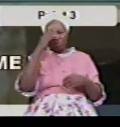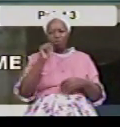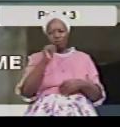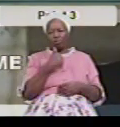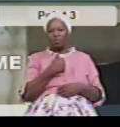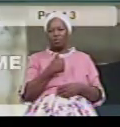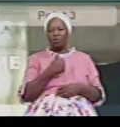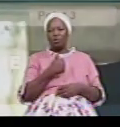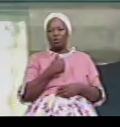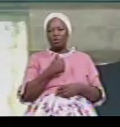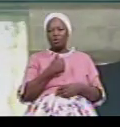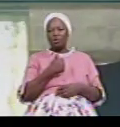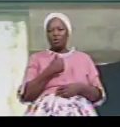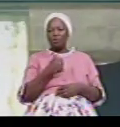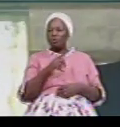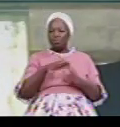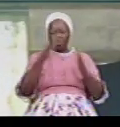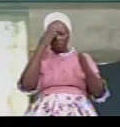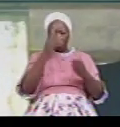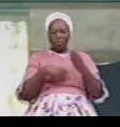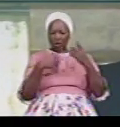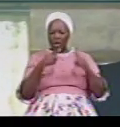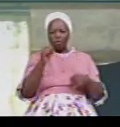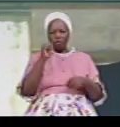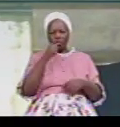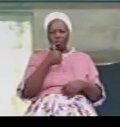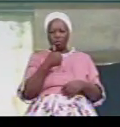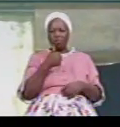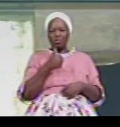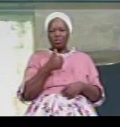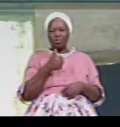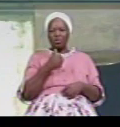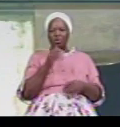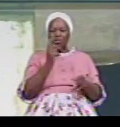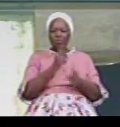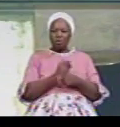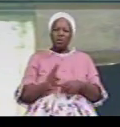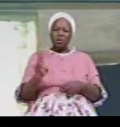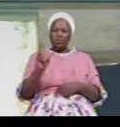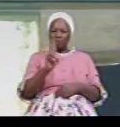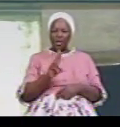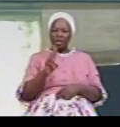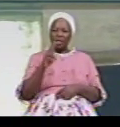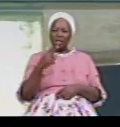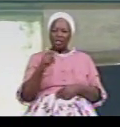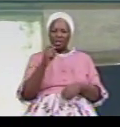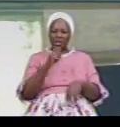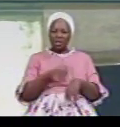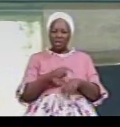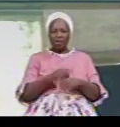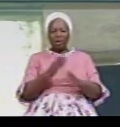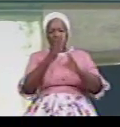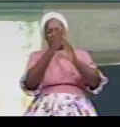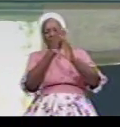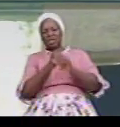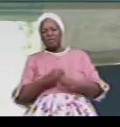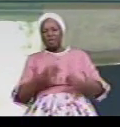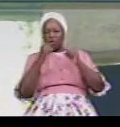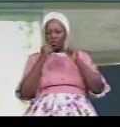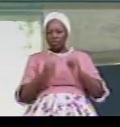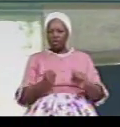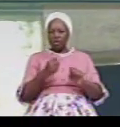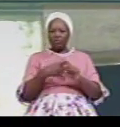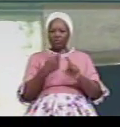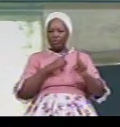know what will come tomorrow. Spend the time receiving strength from the Lord for